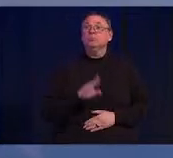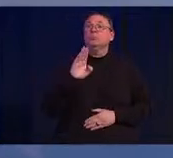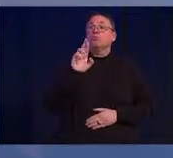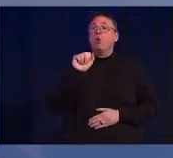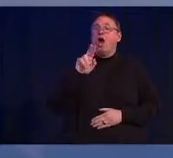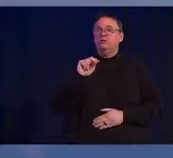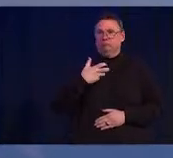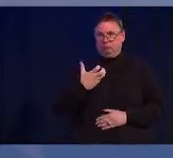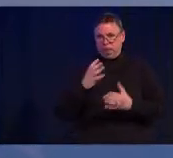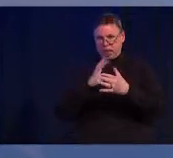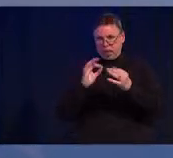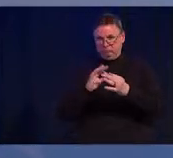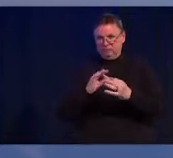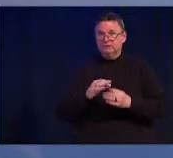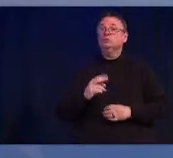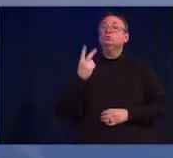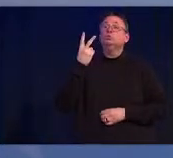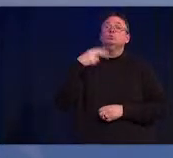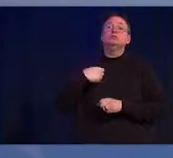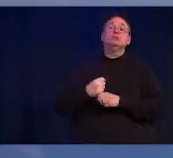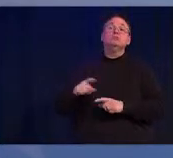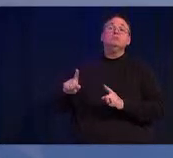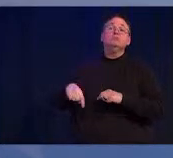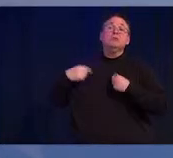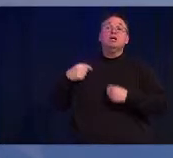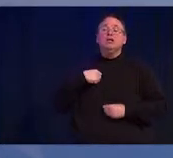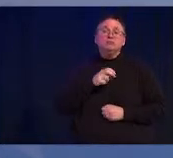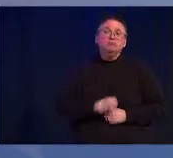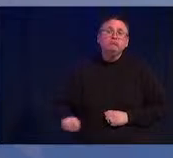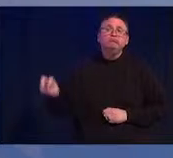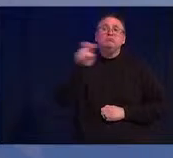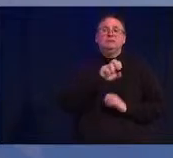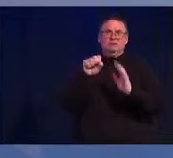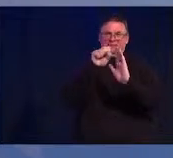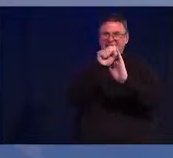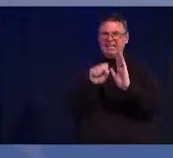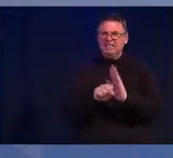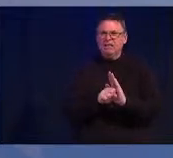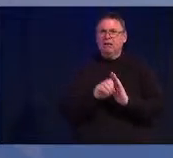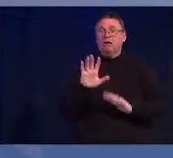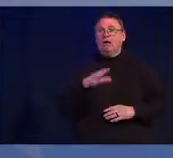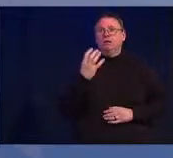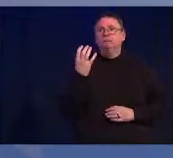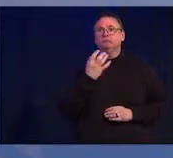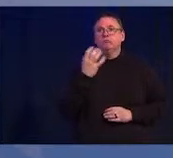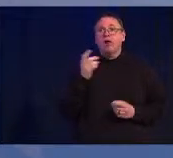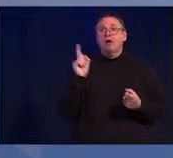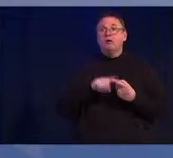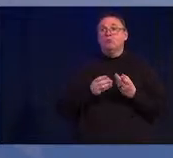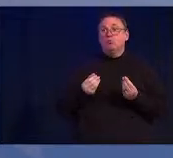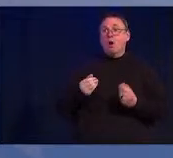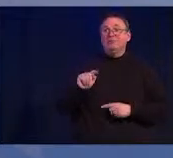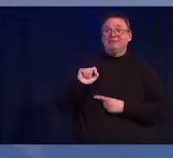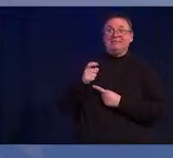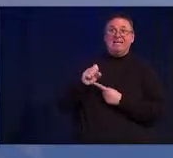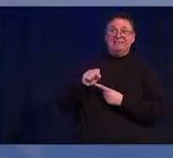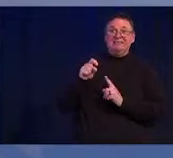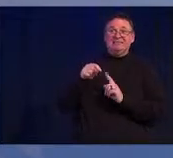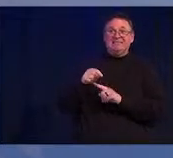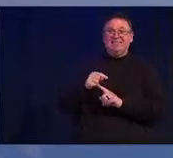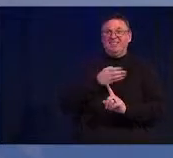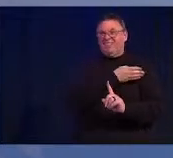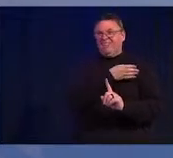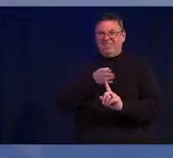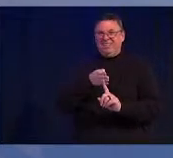the last 6 years of traveling the state has been by far, until property taxes came along, what most Hoosiers are worried about, because